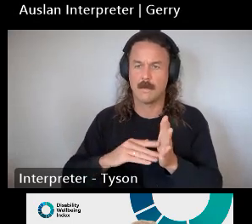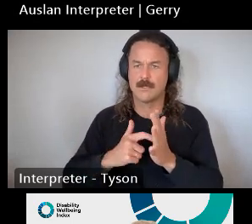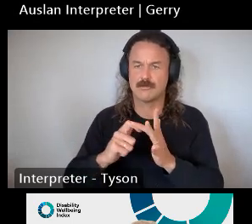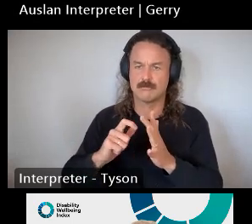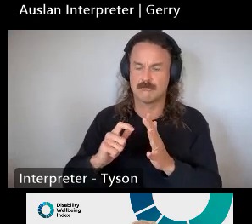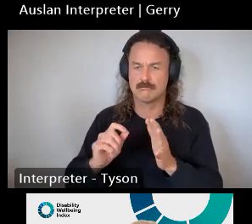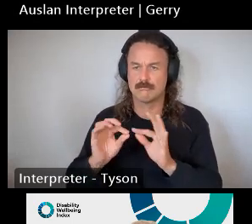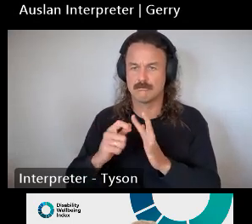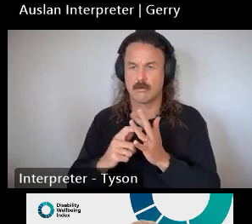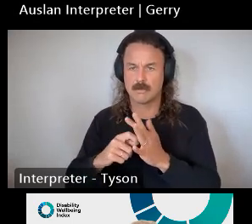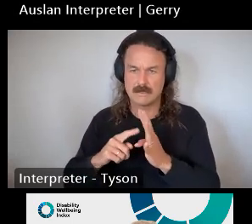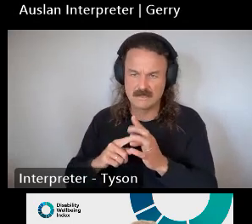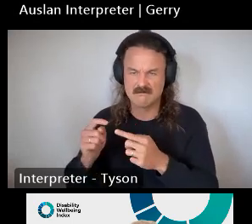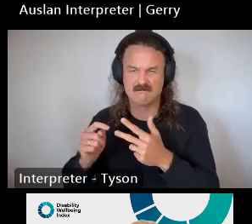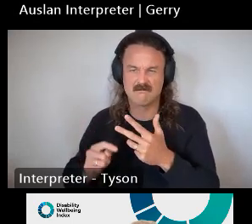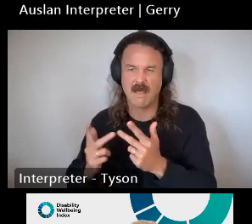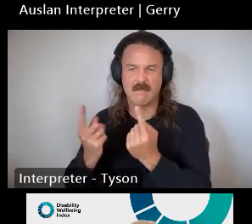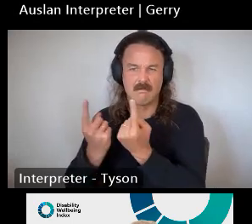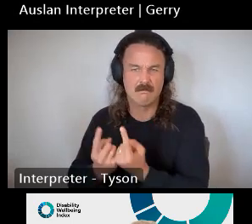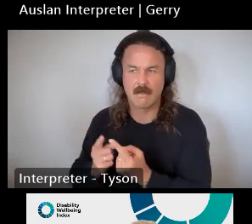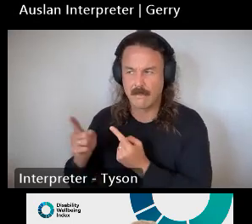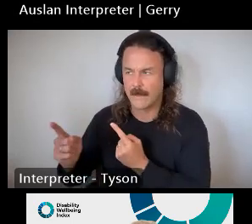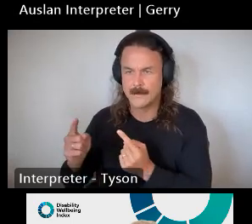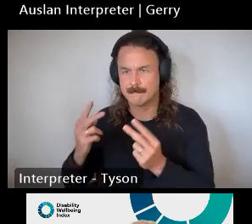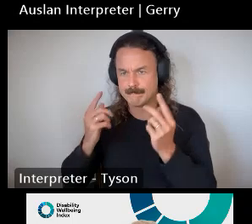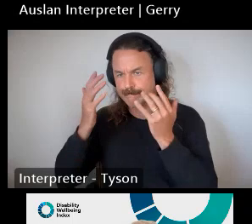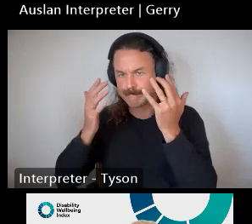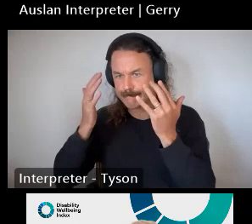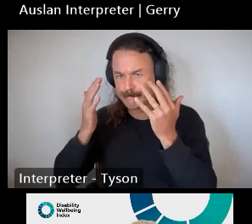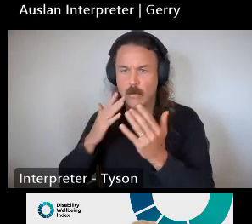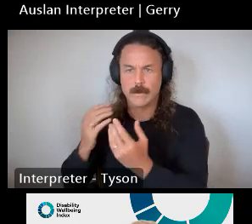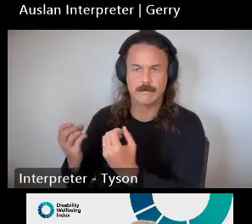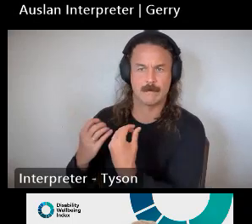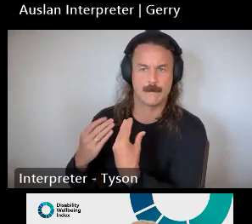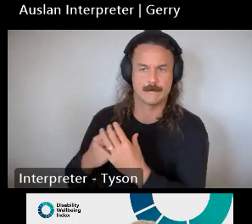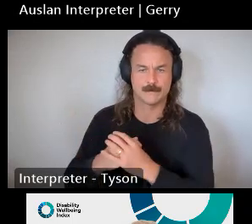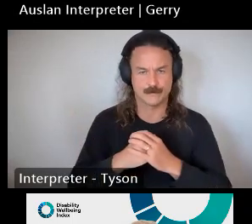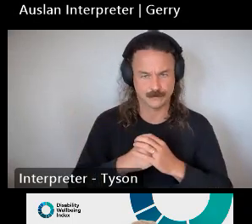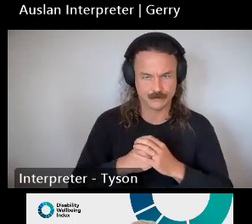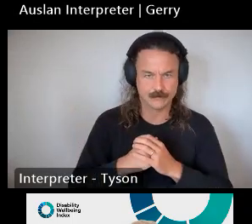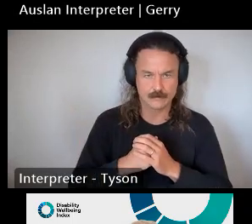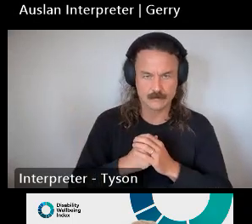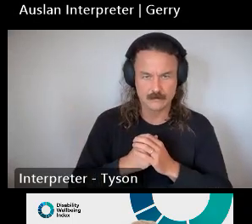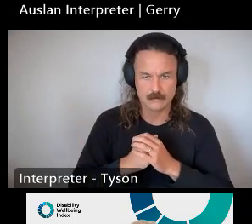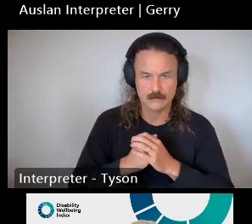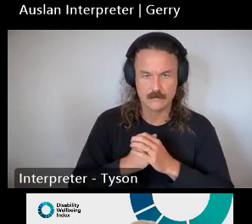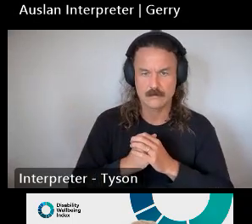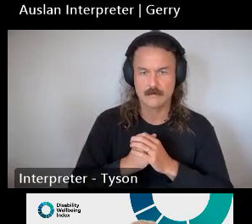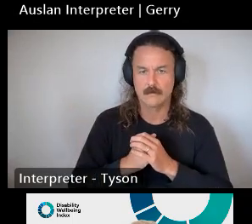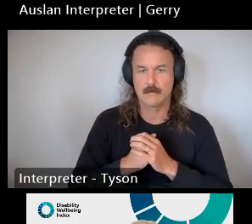work as a key item has a clear policy relevance. However, if you're purely looking at the psychometric properties, such